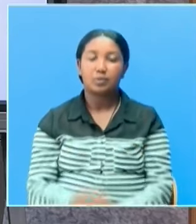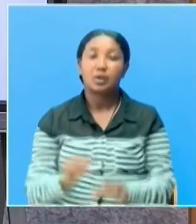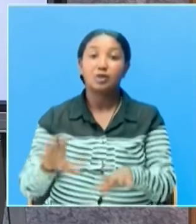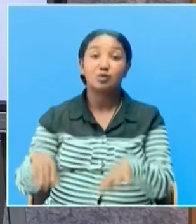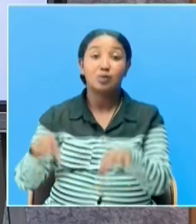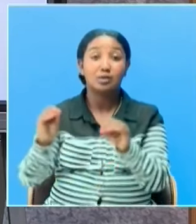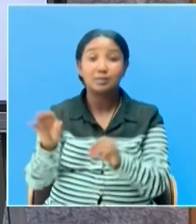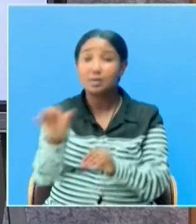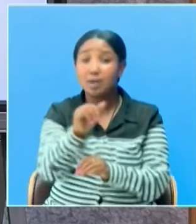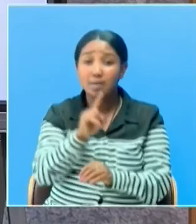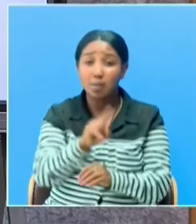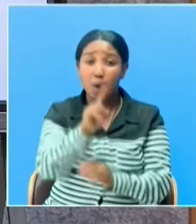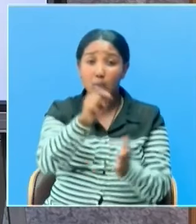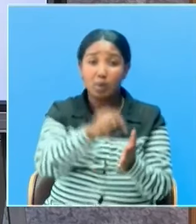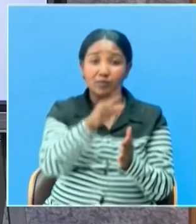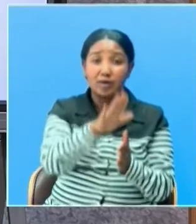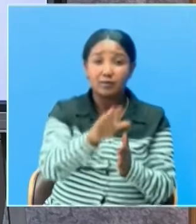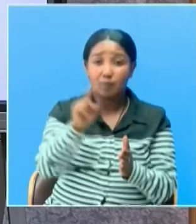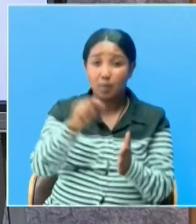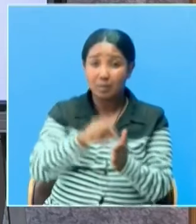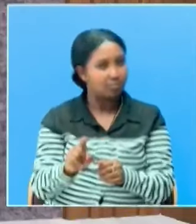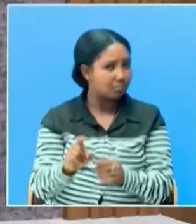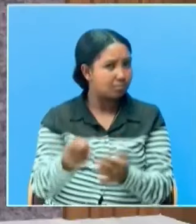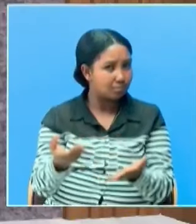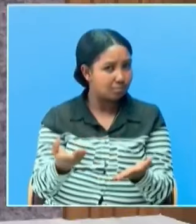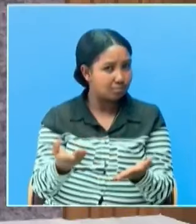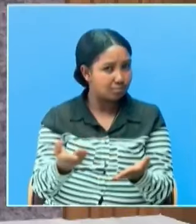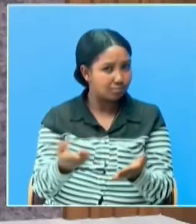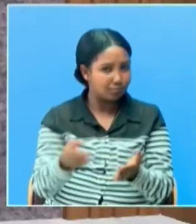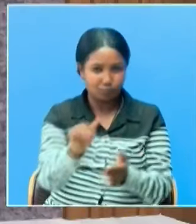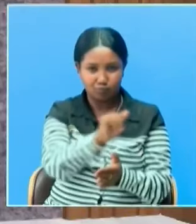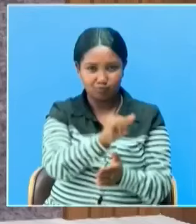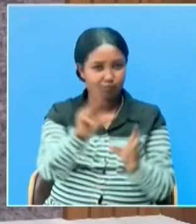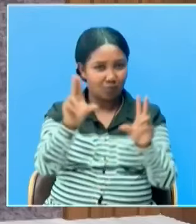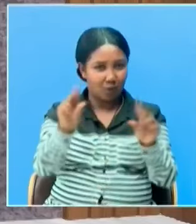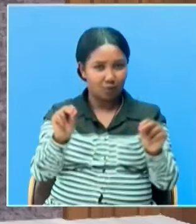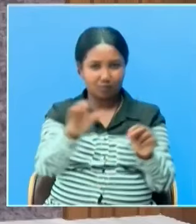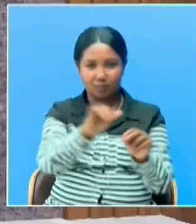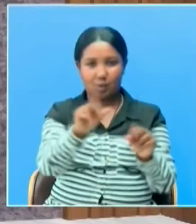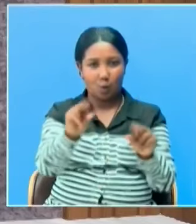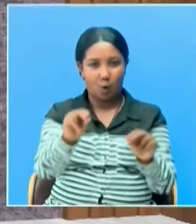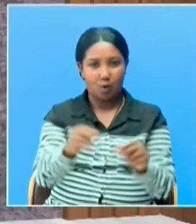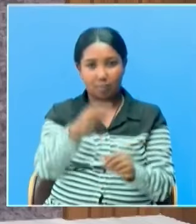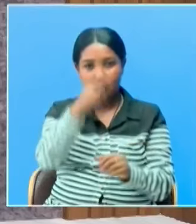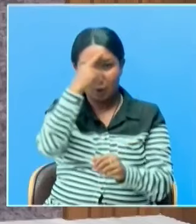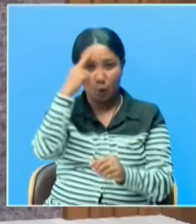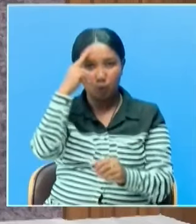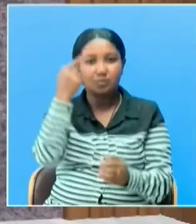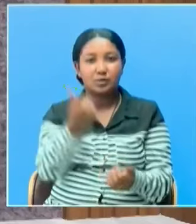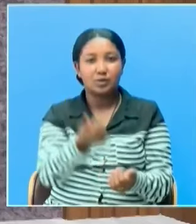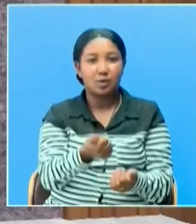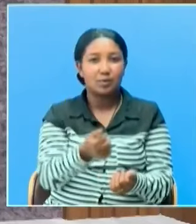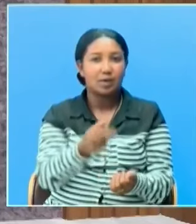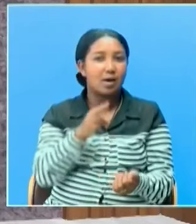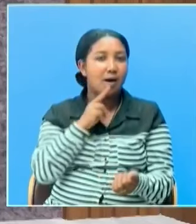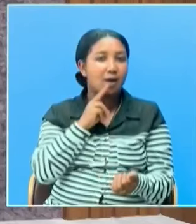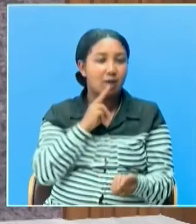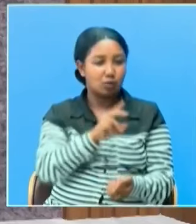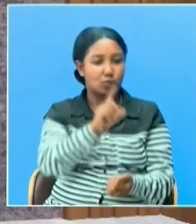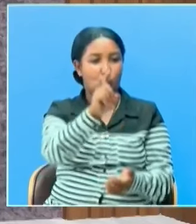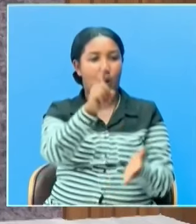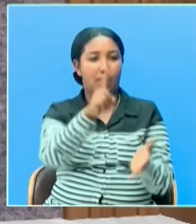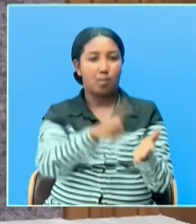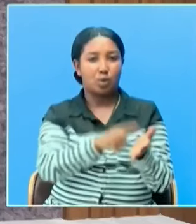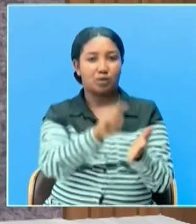Students, are they the same? Do they have the same quality? They don't have the same quality. Because here, their height is not